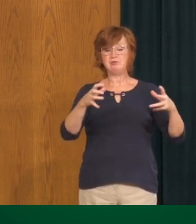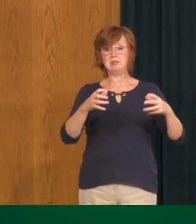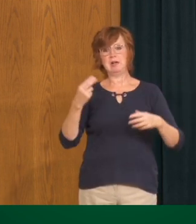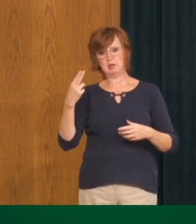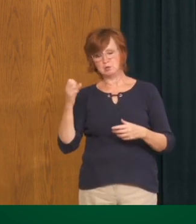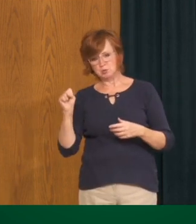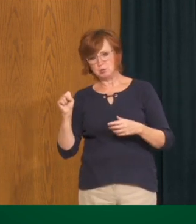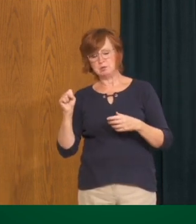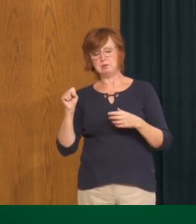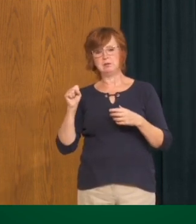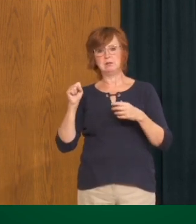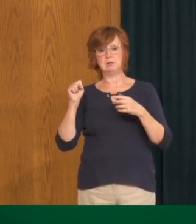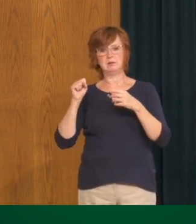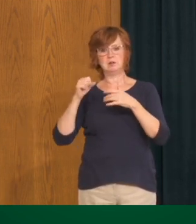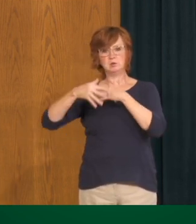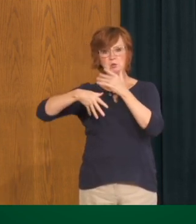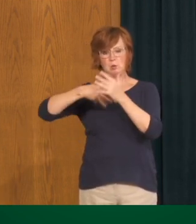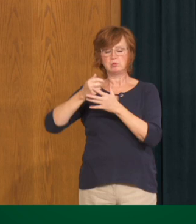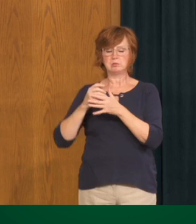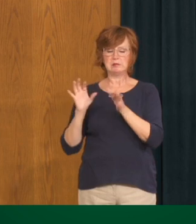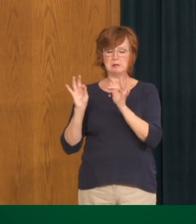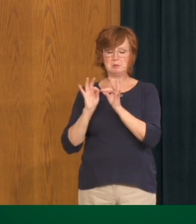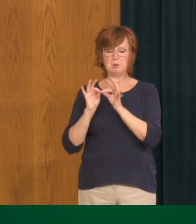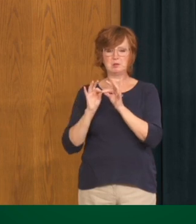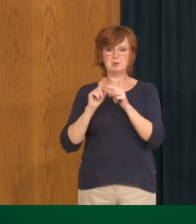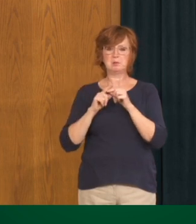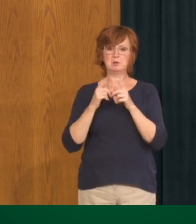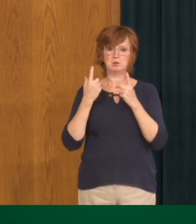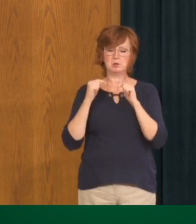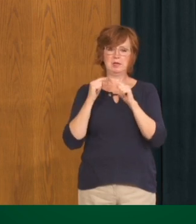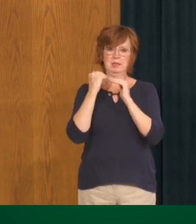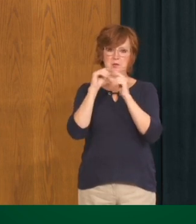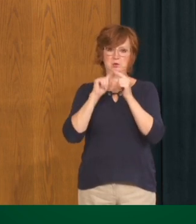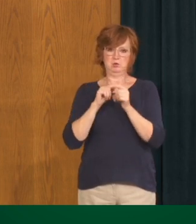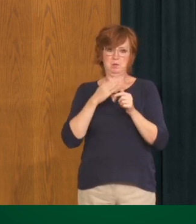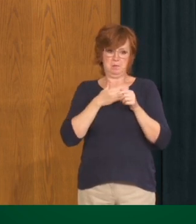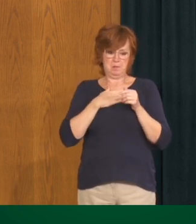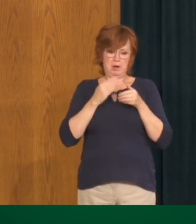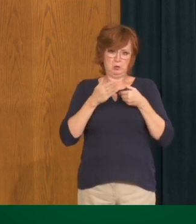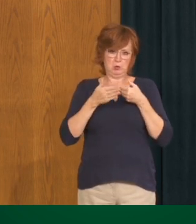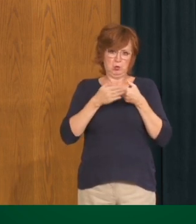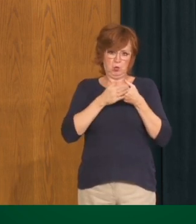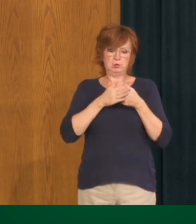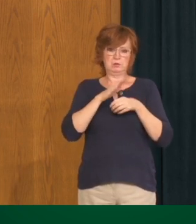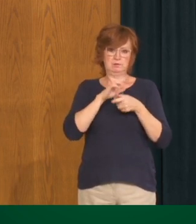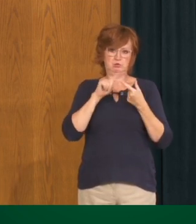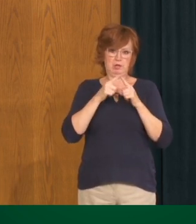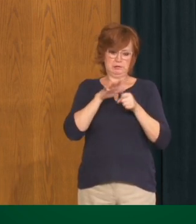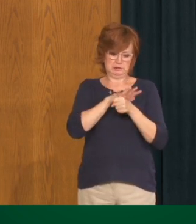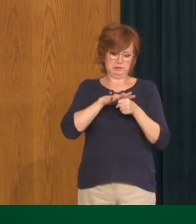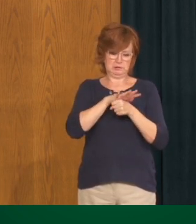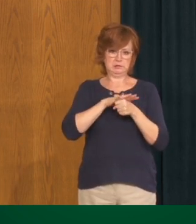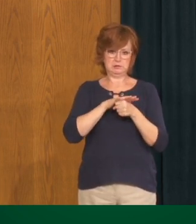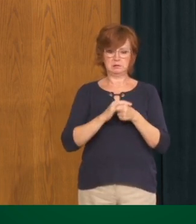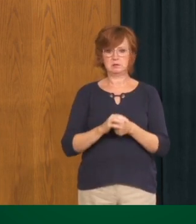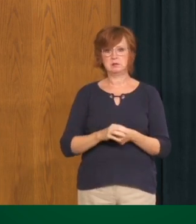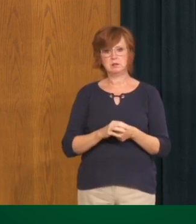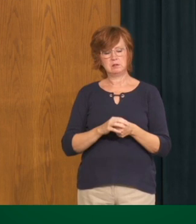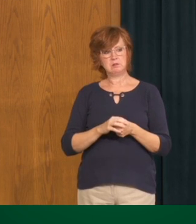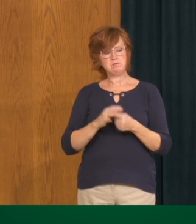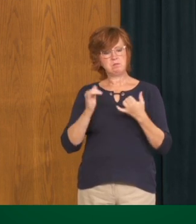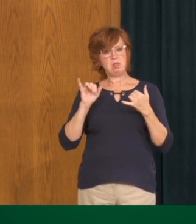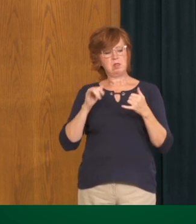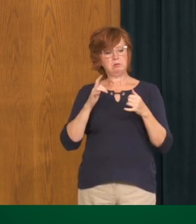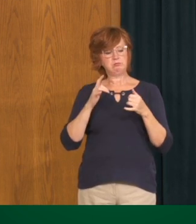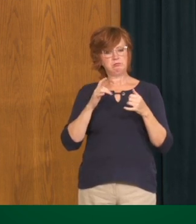students for this year as well. So with that, I think we're well positioned to start off the